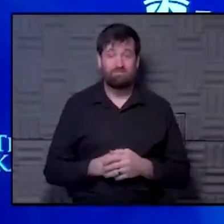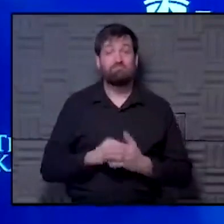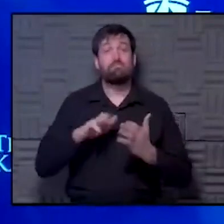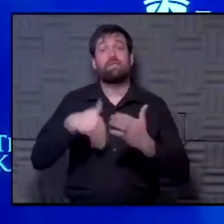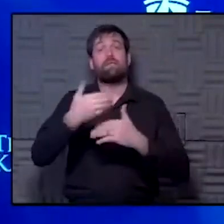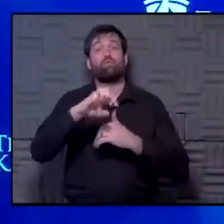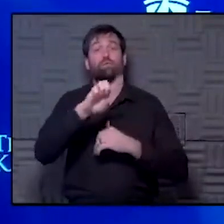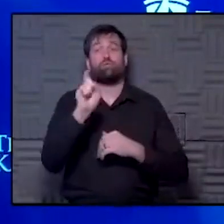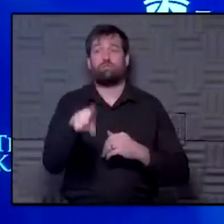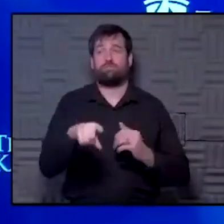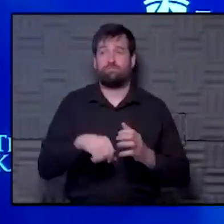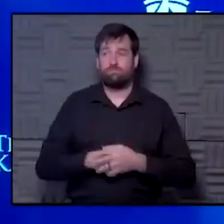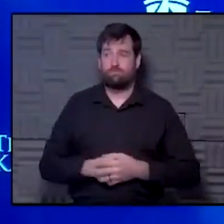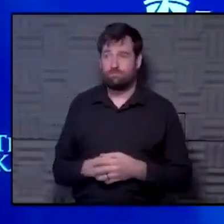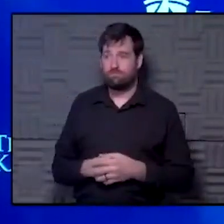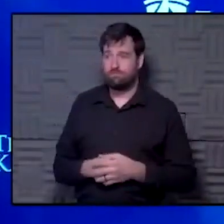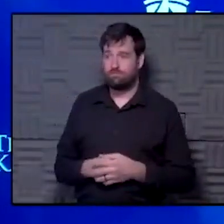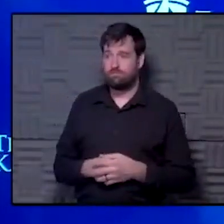Next question.